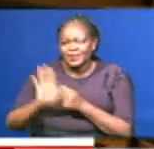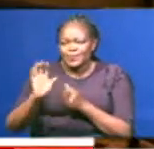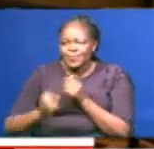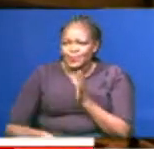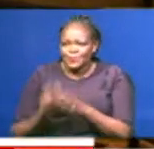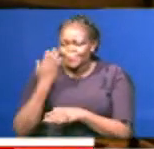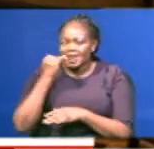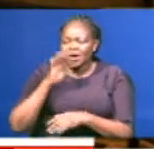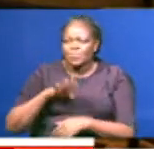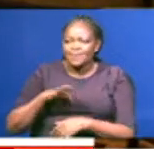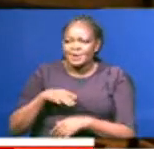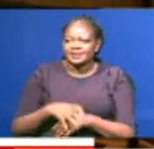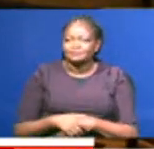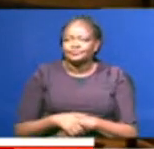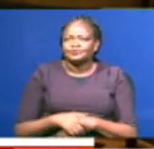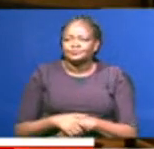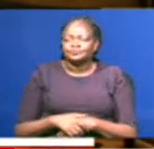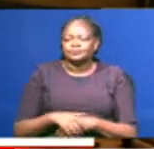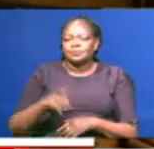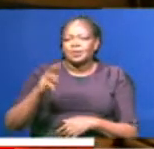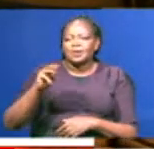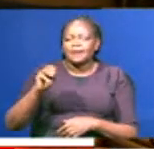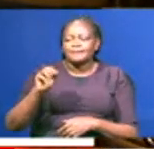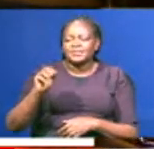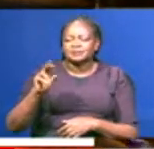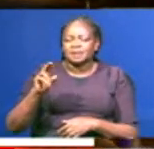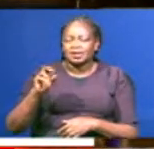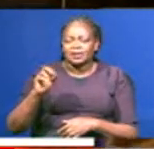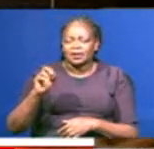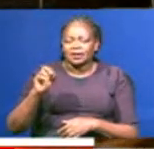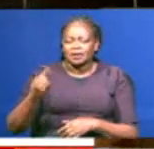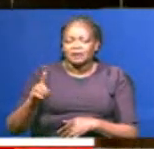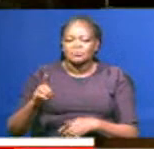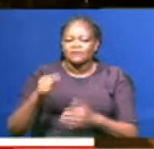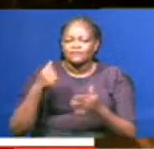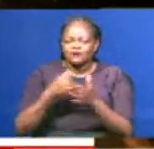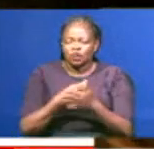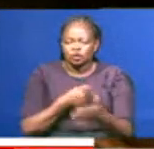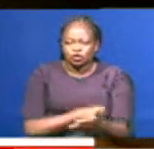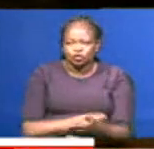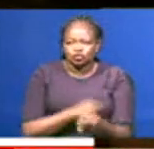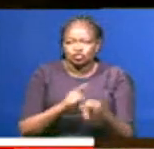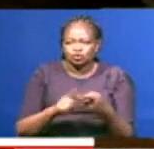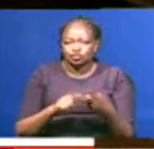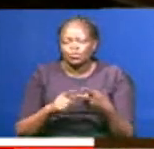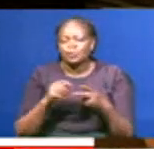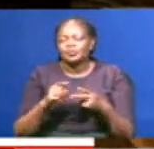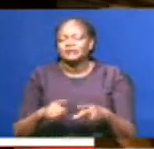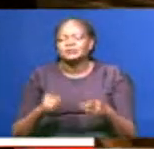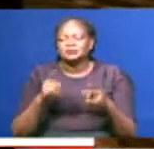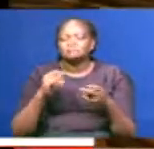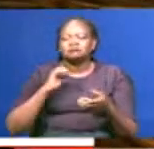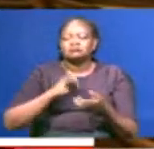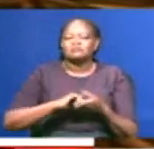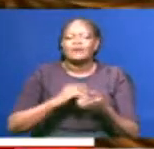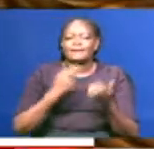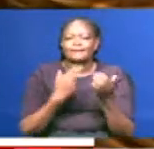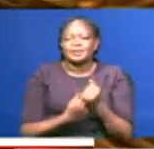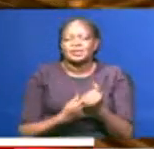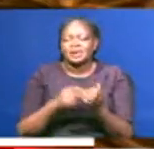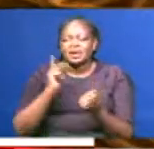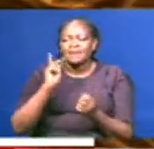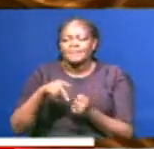women. Mastercard Foundation Fund for Rural Prosperity Engagement Partner at KPMG East